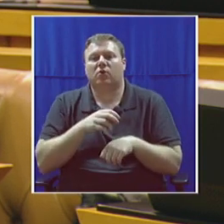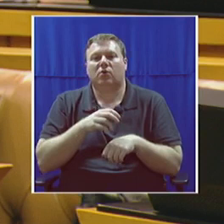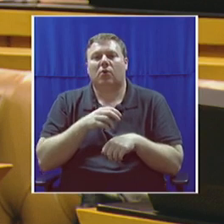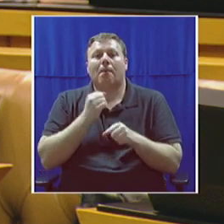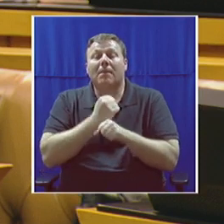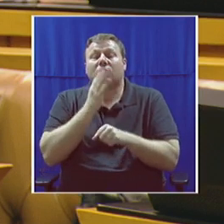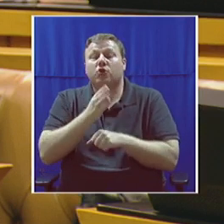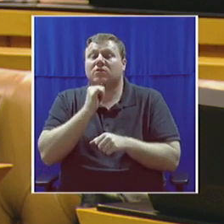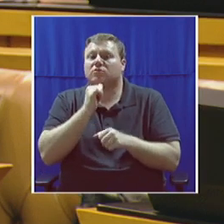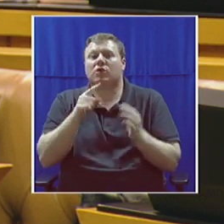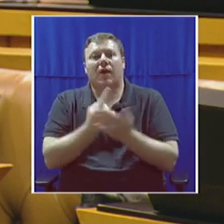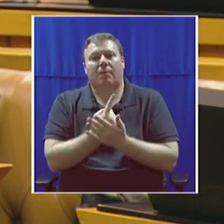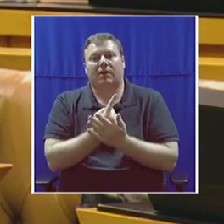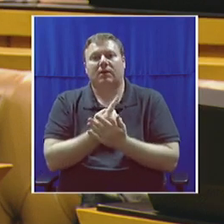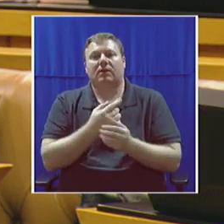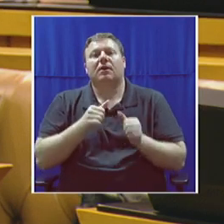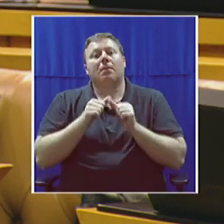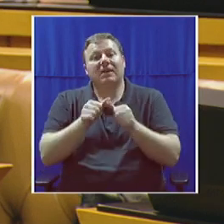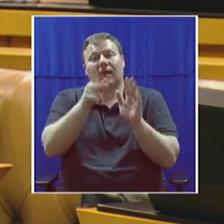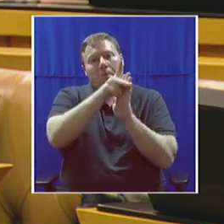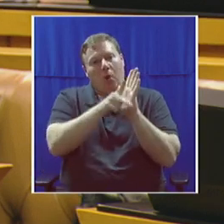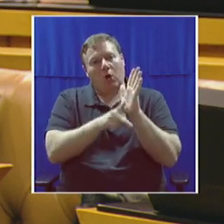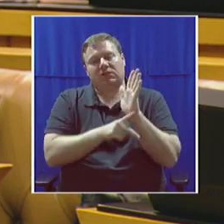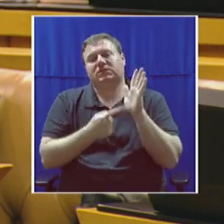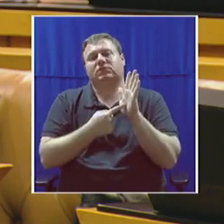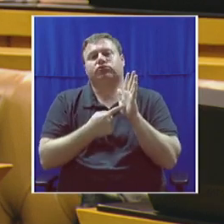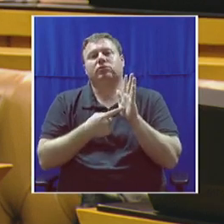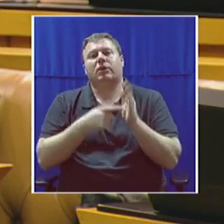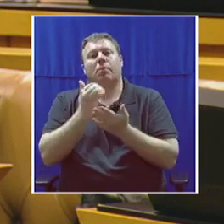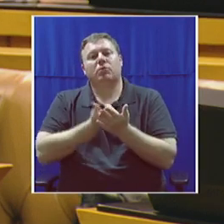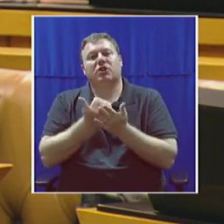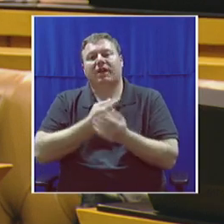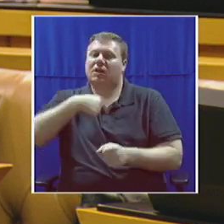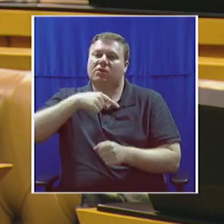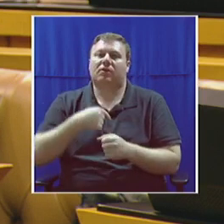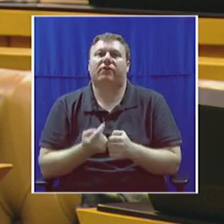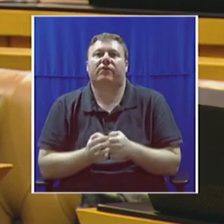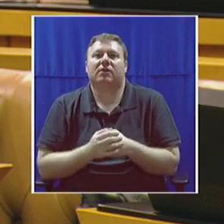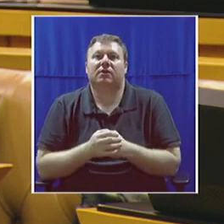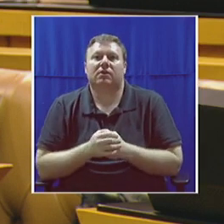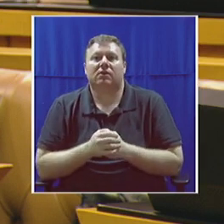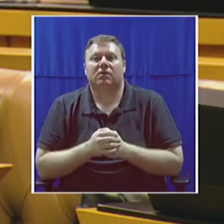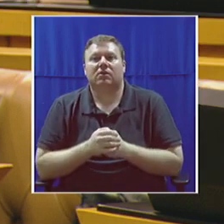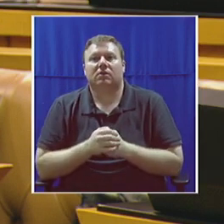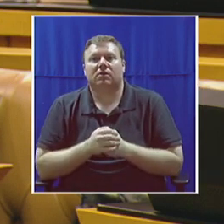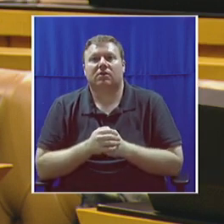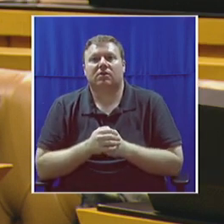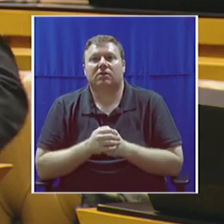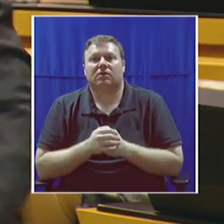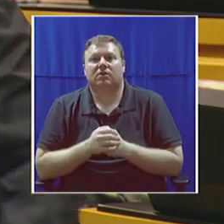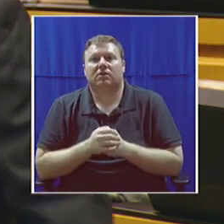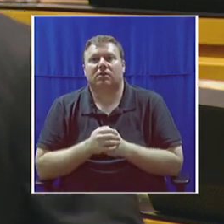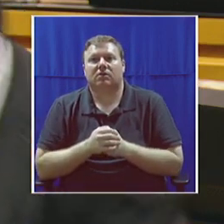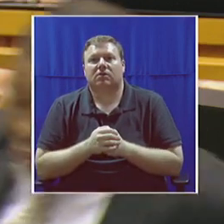that policy and hopefully one day we'll discover our own oil reserves as exploration is